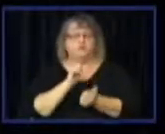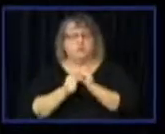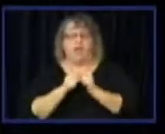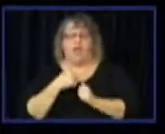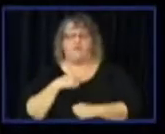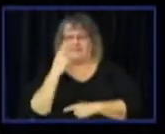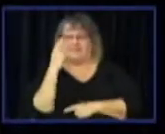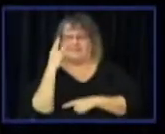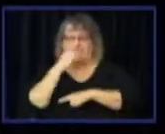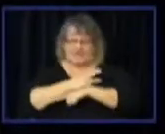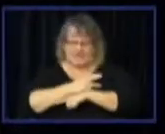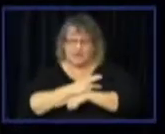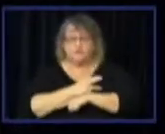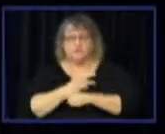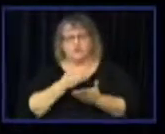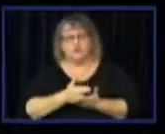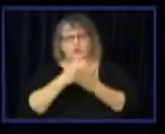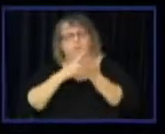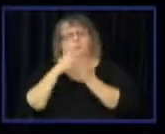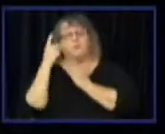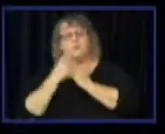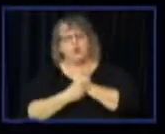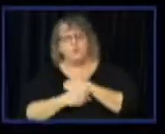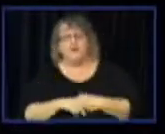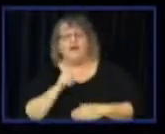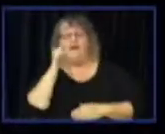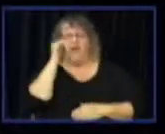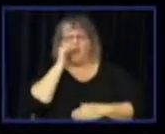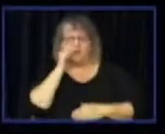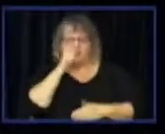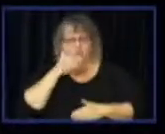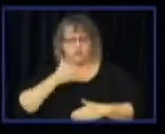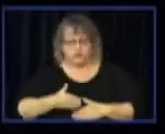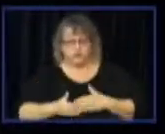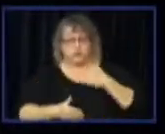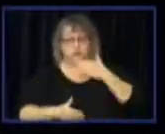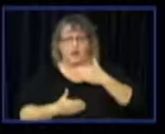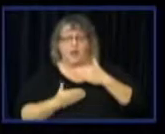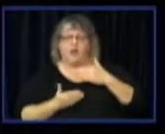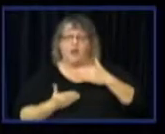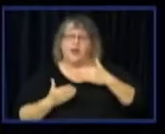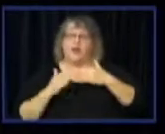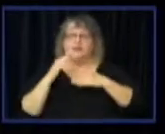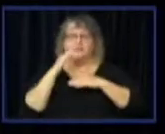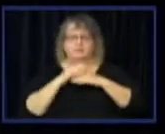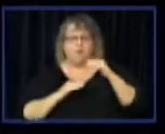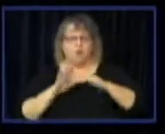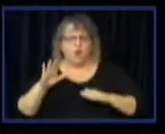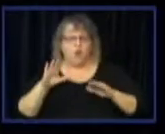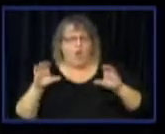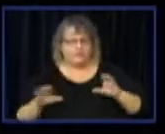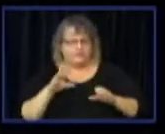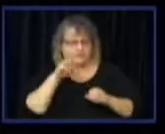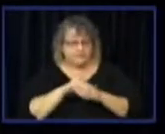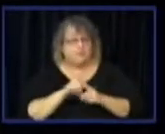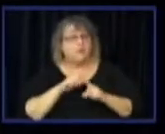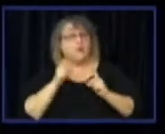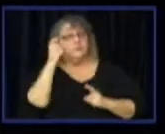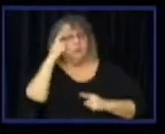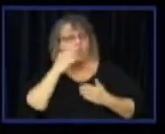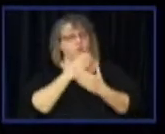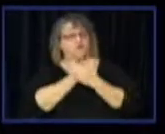rehab program that is a graded day-by-day progression of activity. But rest is very important,